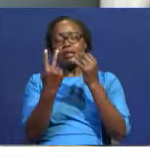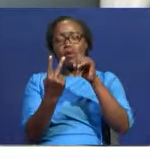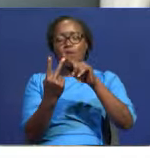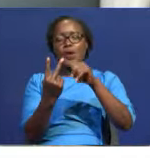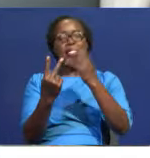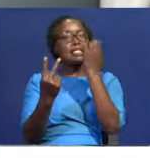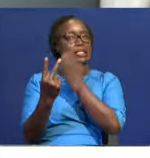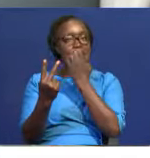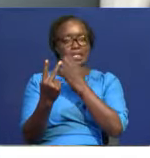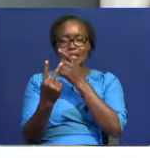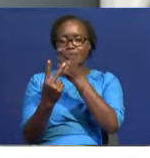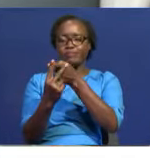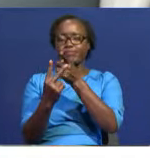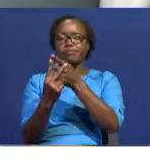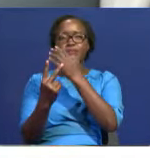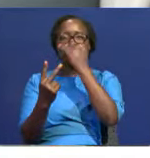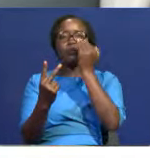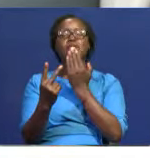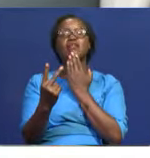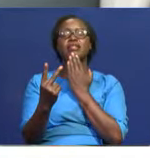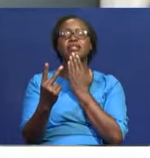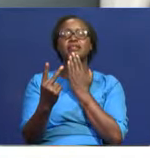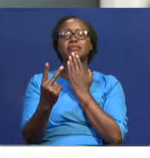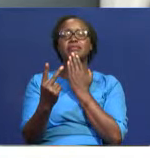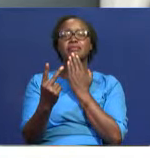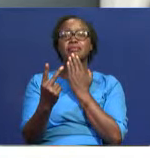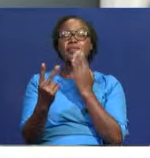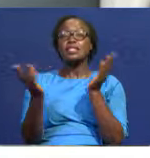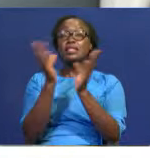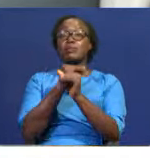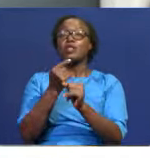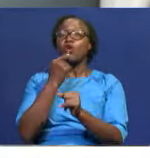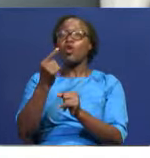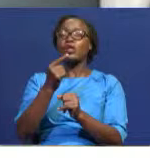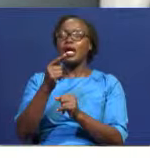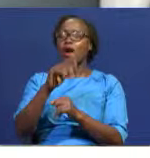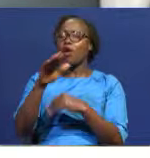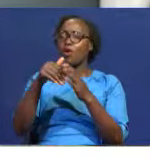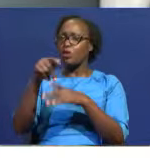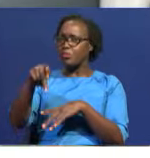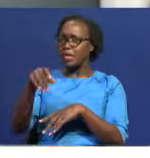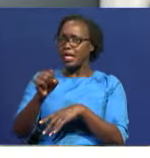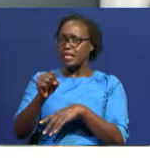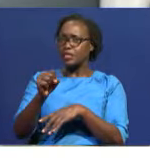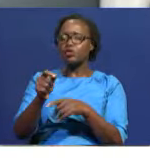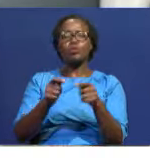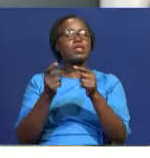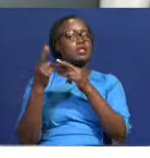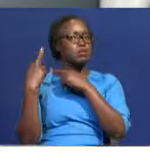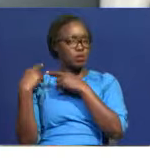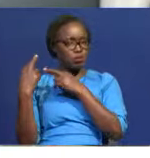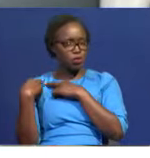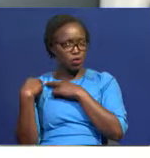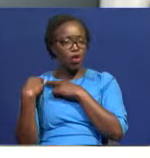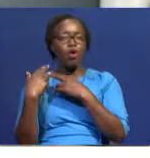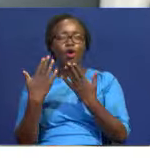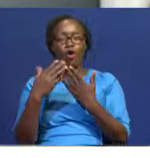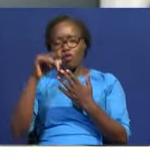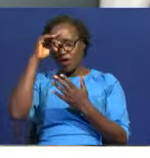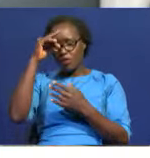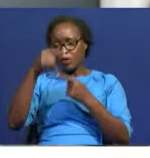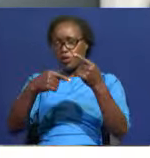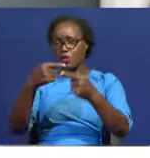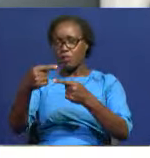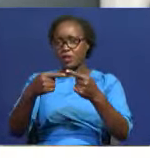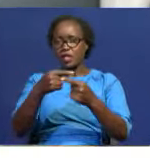and Prime Cabinet Secretary Musalia Mudavadi. The president directed Principal Secretaries to take charge of government operations